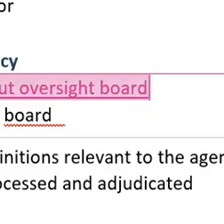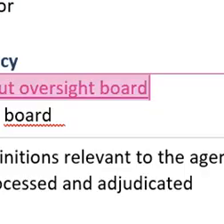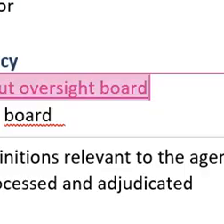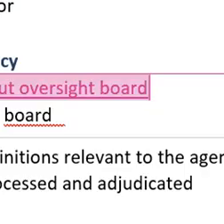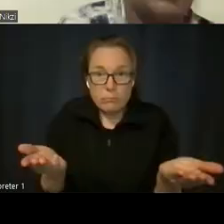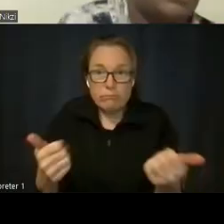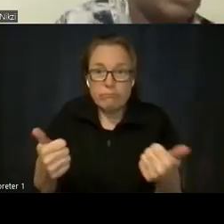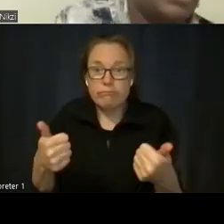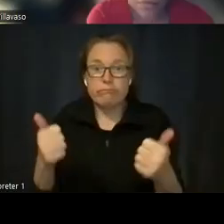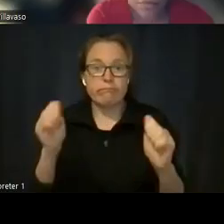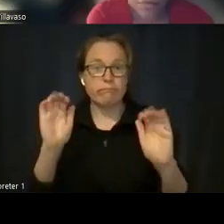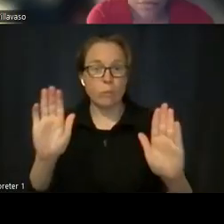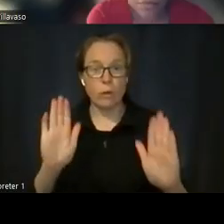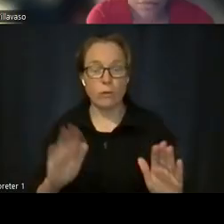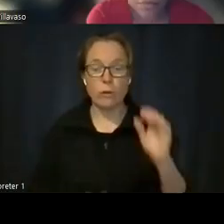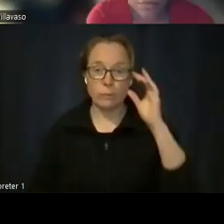Wonderful.